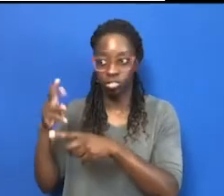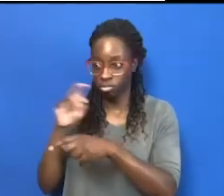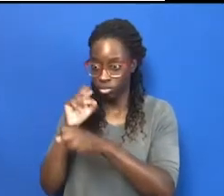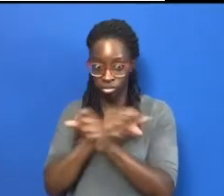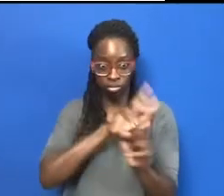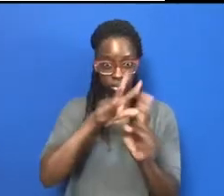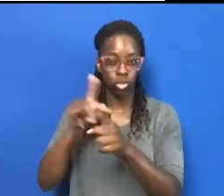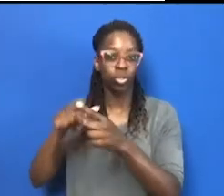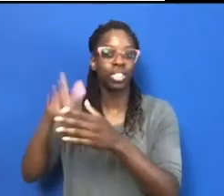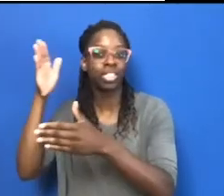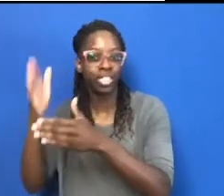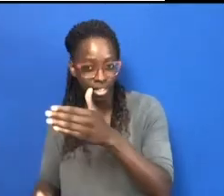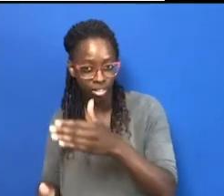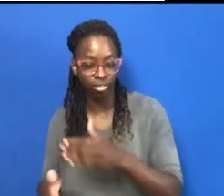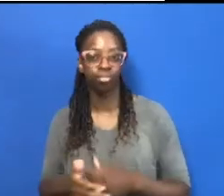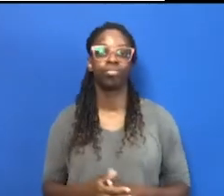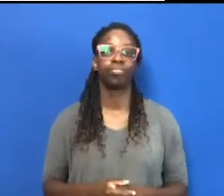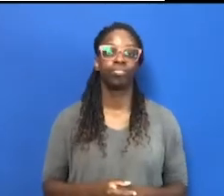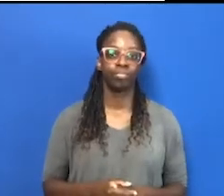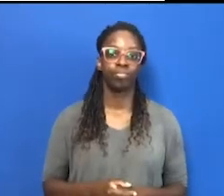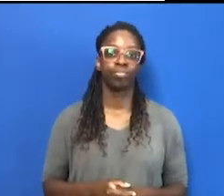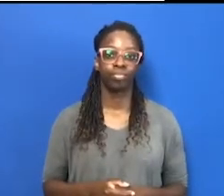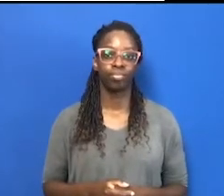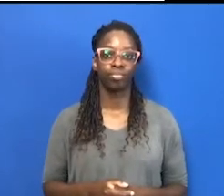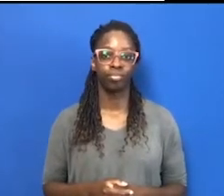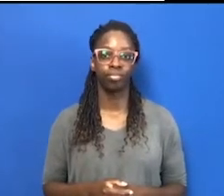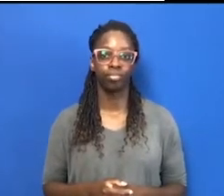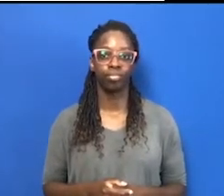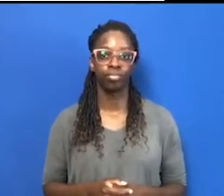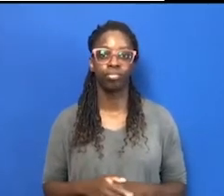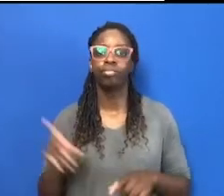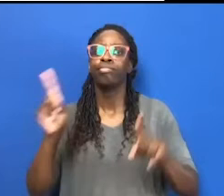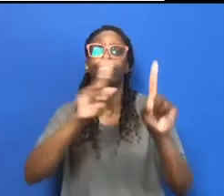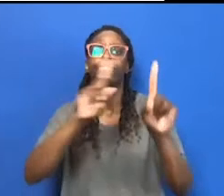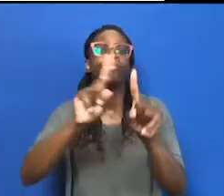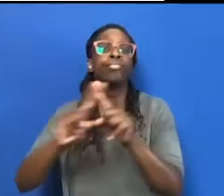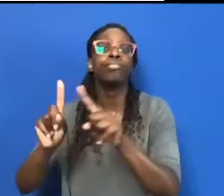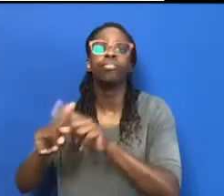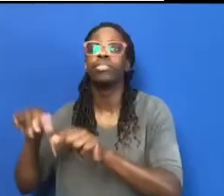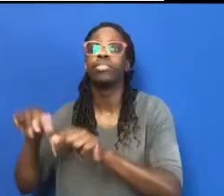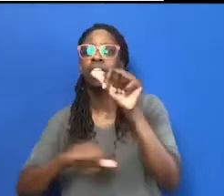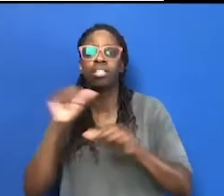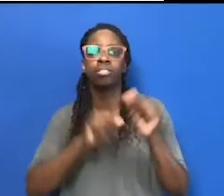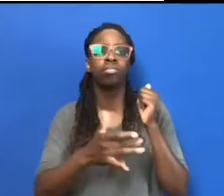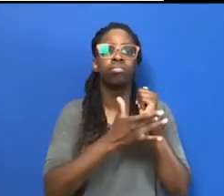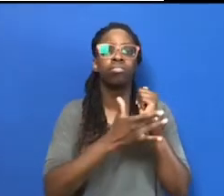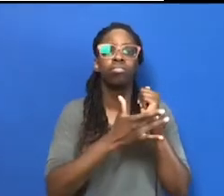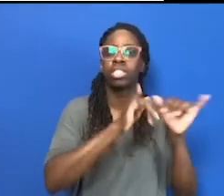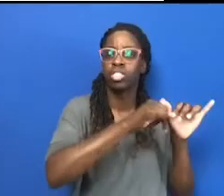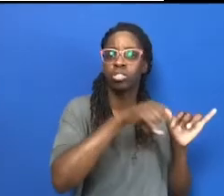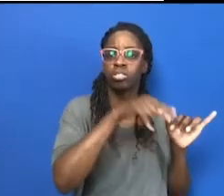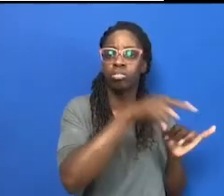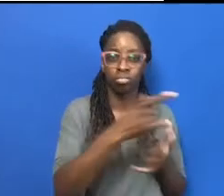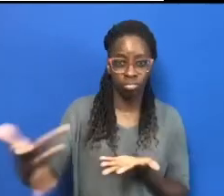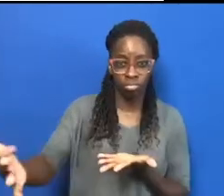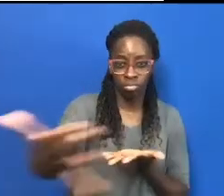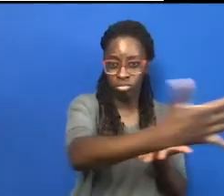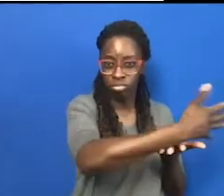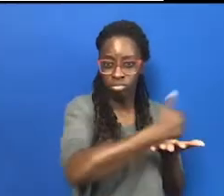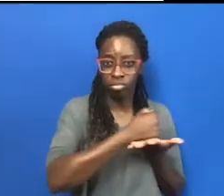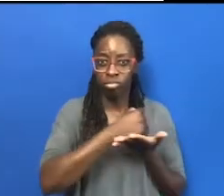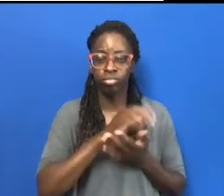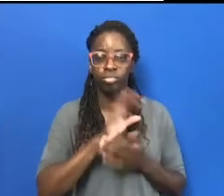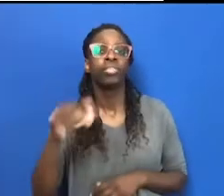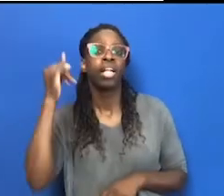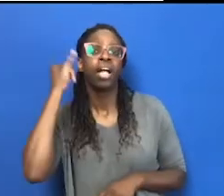Finally, we had all of the domain-level content. We gathered information about age, range, emergence, and